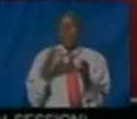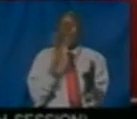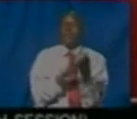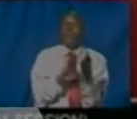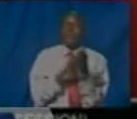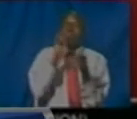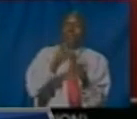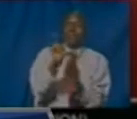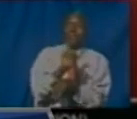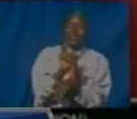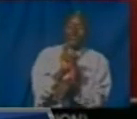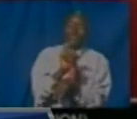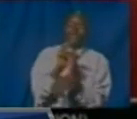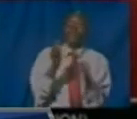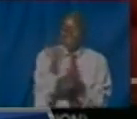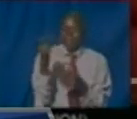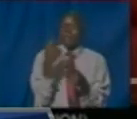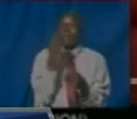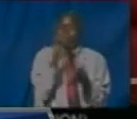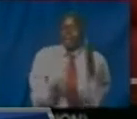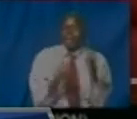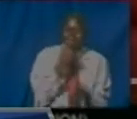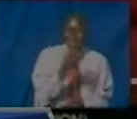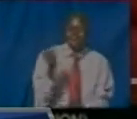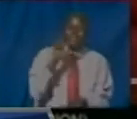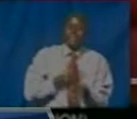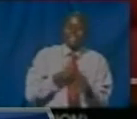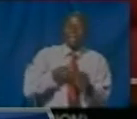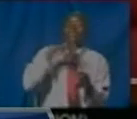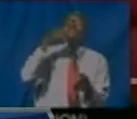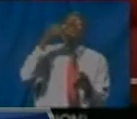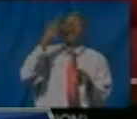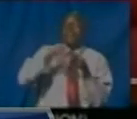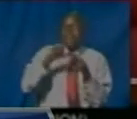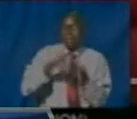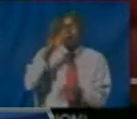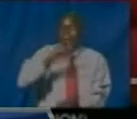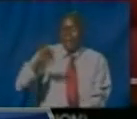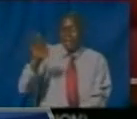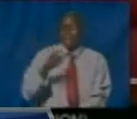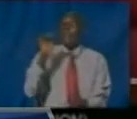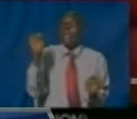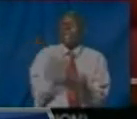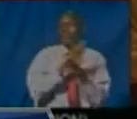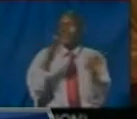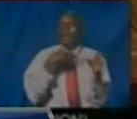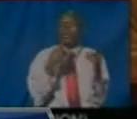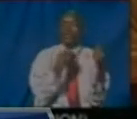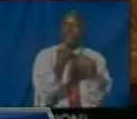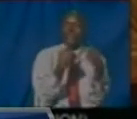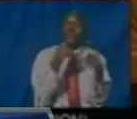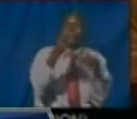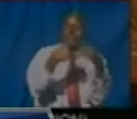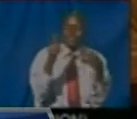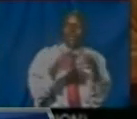looked at. Kimunya may be termed as the proverbial cat that has nine lives, as he was saved the sack after Parliament failed to adopt the